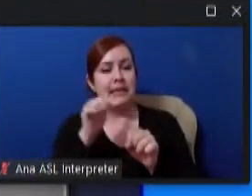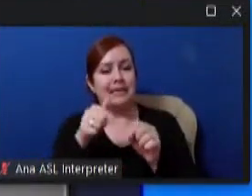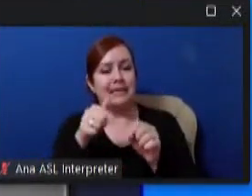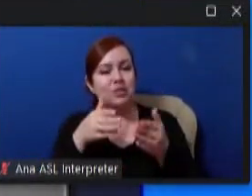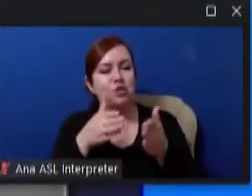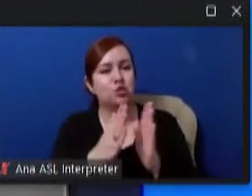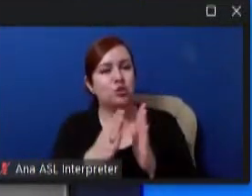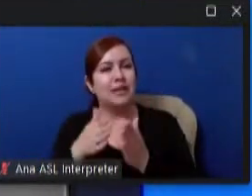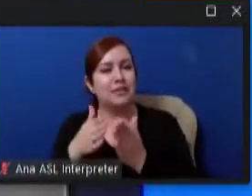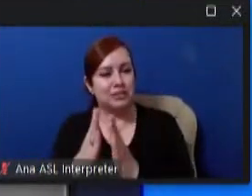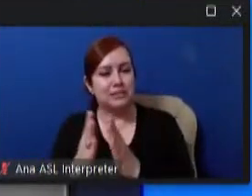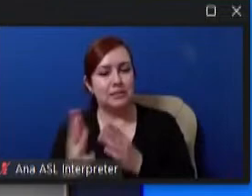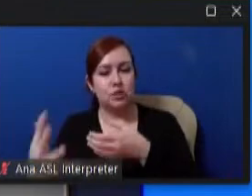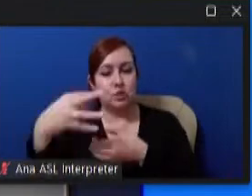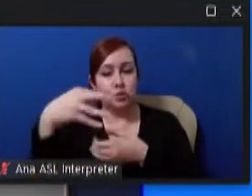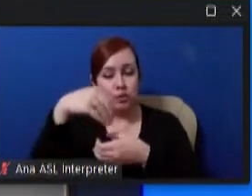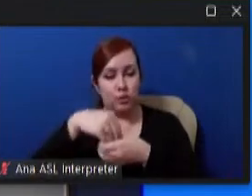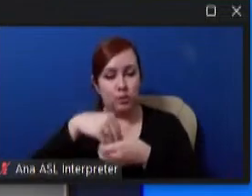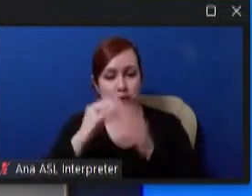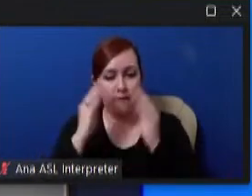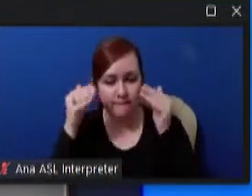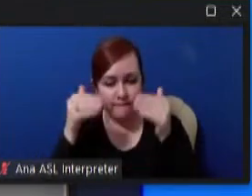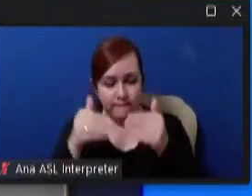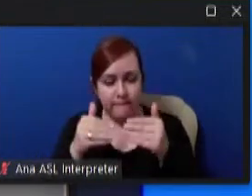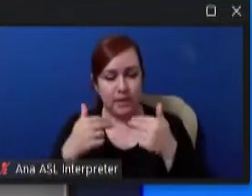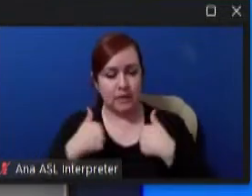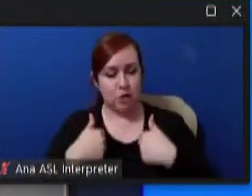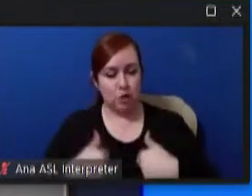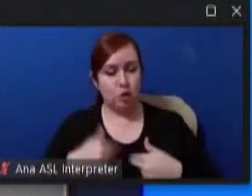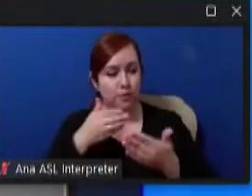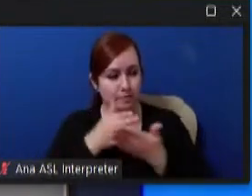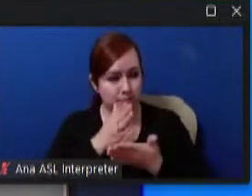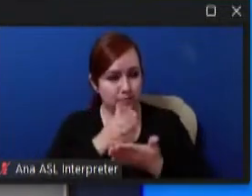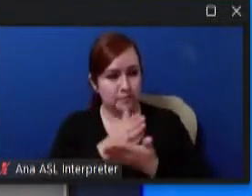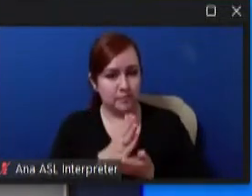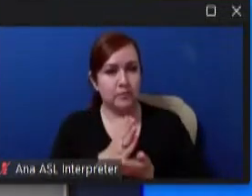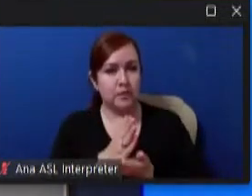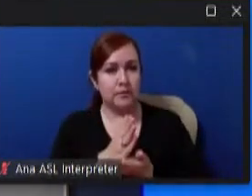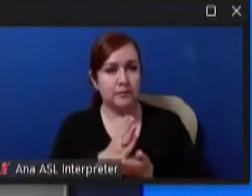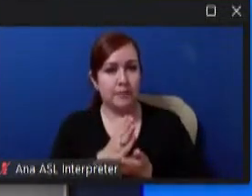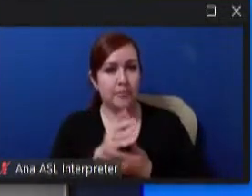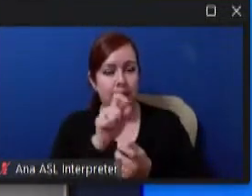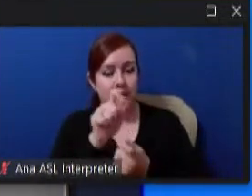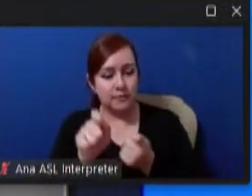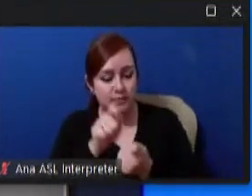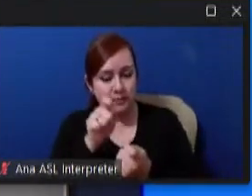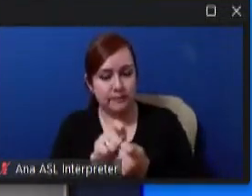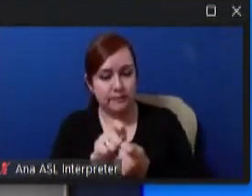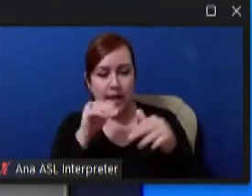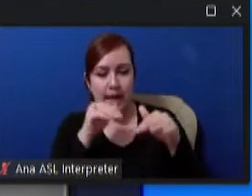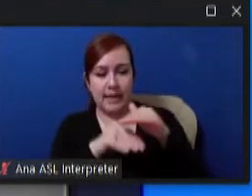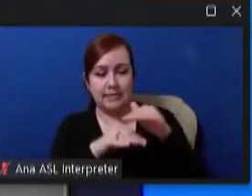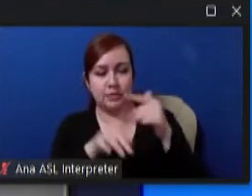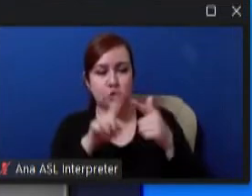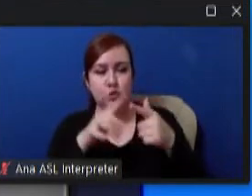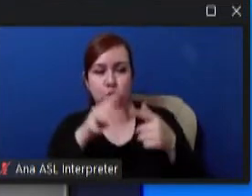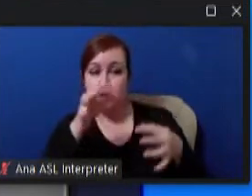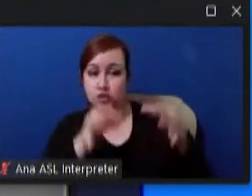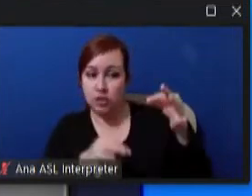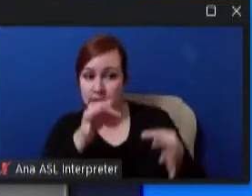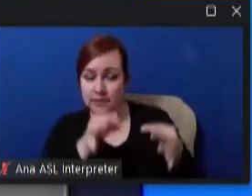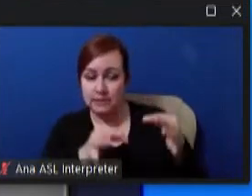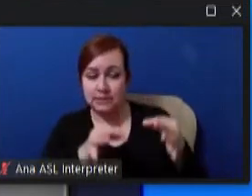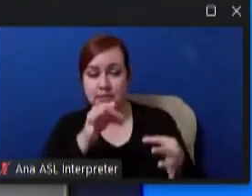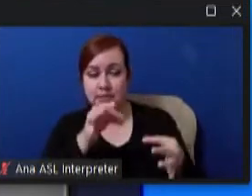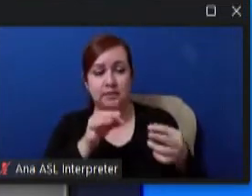you make these strategies nationwide, public policies, particularly access to